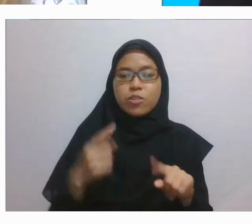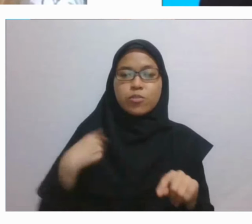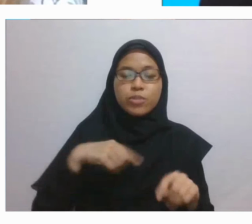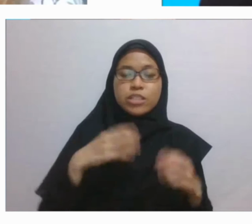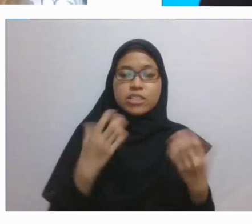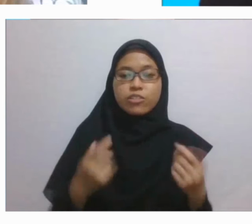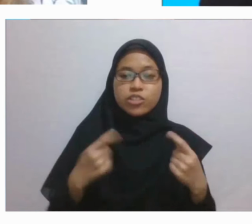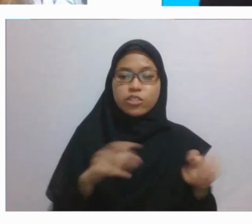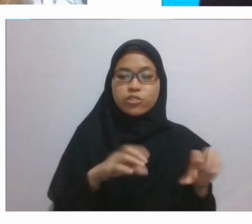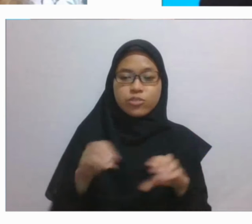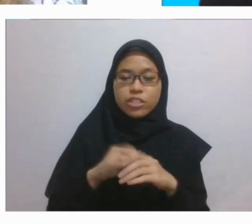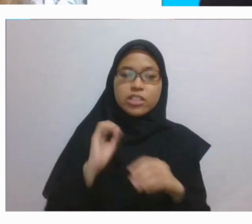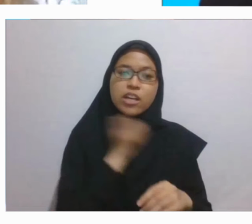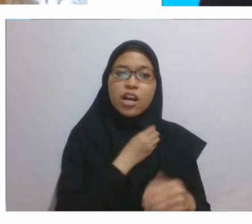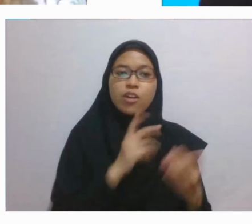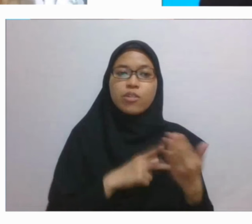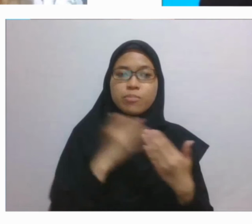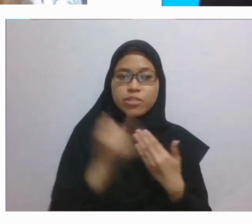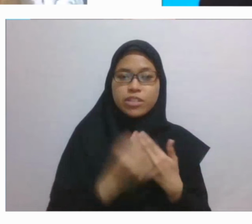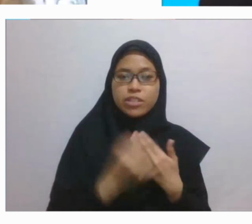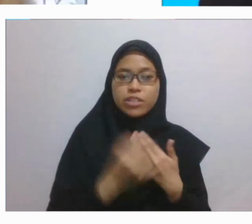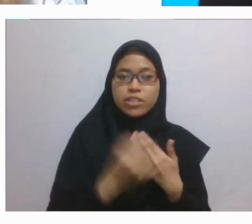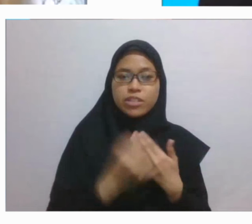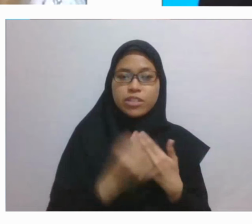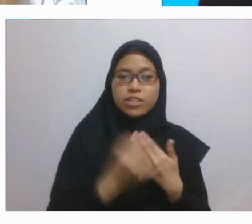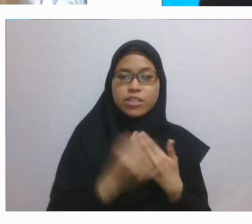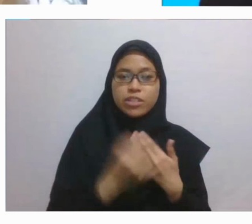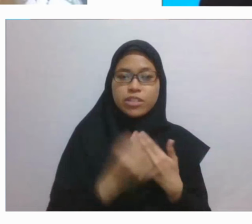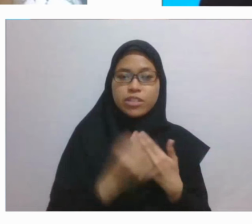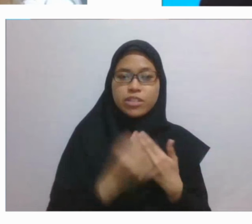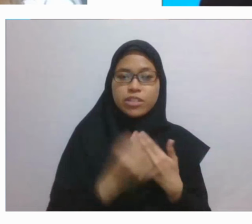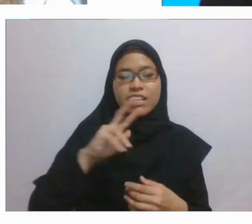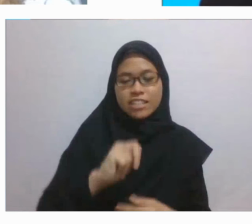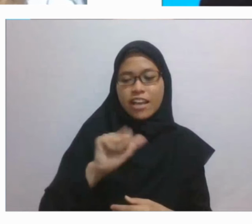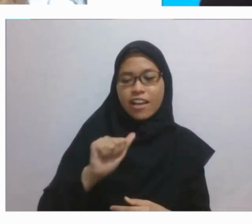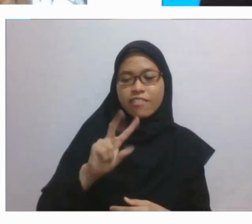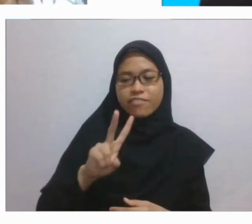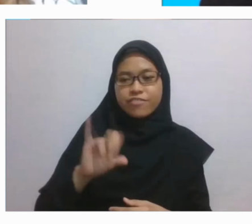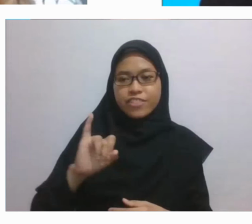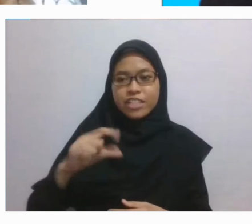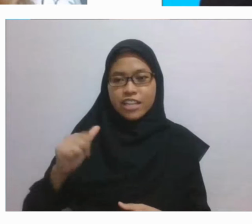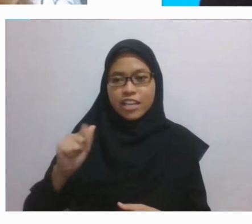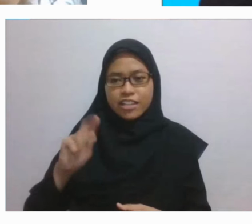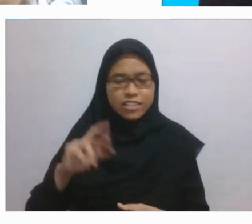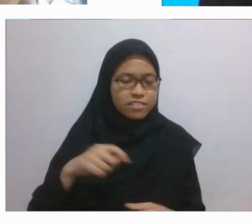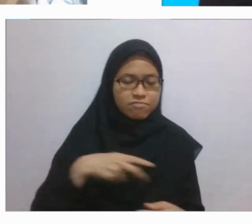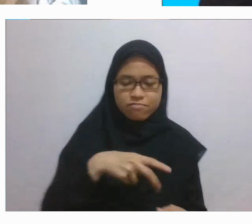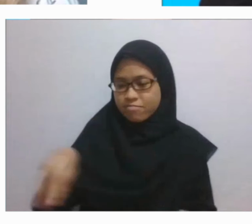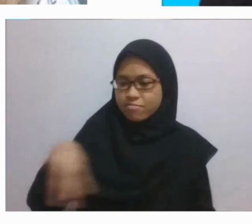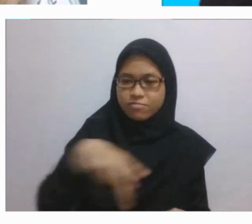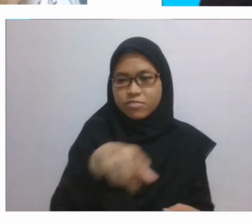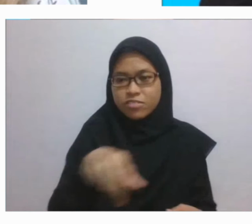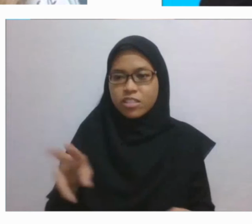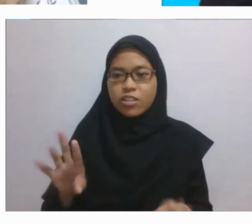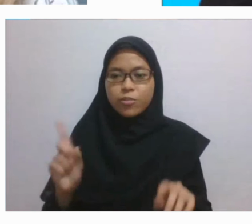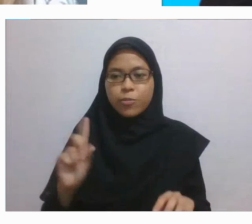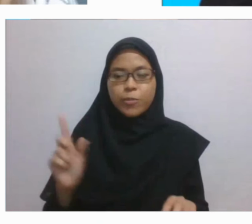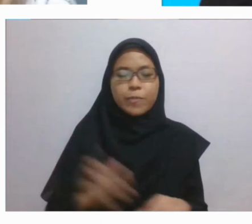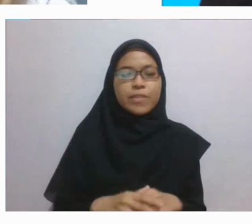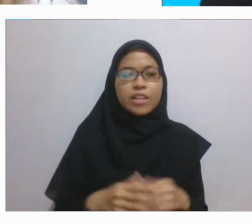something called the NATURVATION Navigator, because we think these are difficult things to navigate, which looks at 12 different sustainable